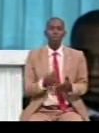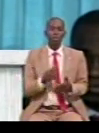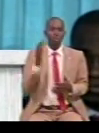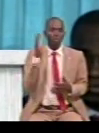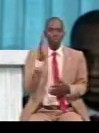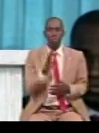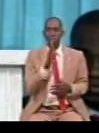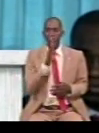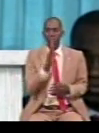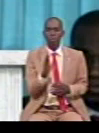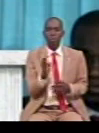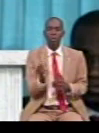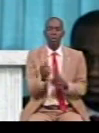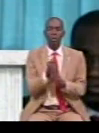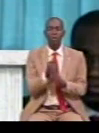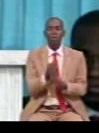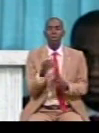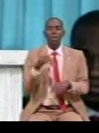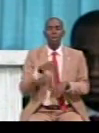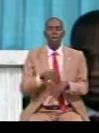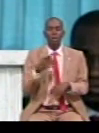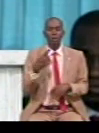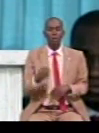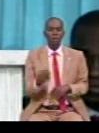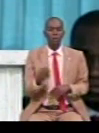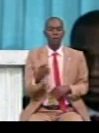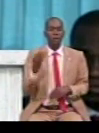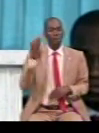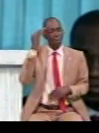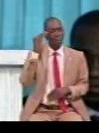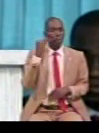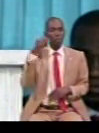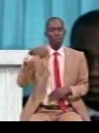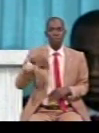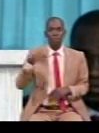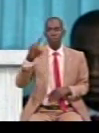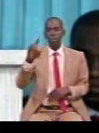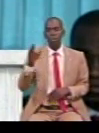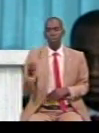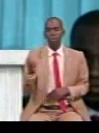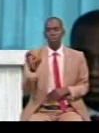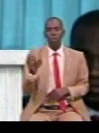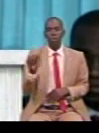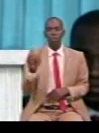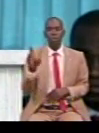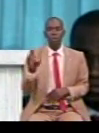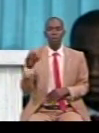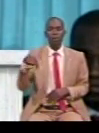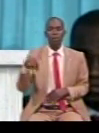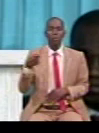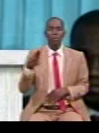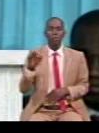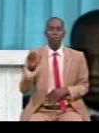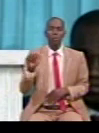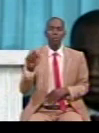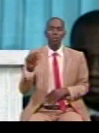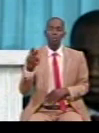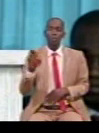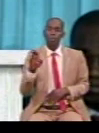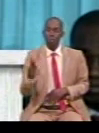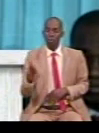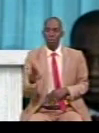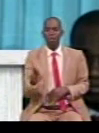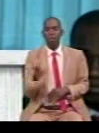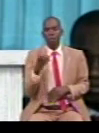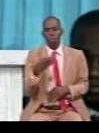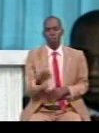School, CH5 Deeperlife Road in Lusaka. That's where we'll be meeting, and